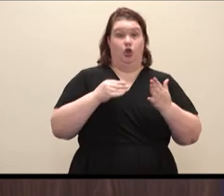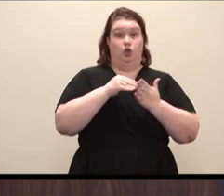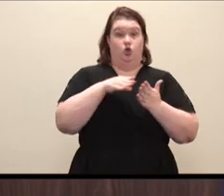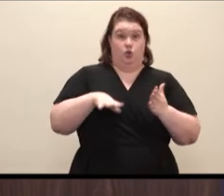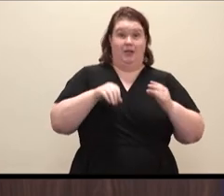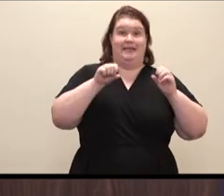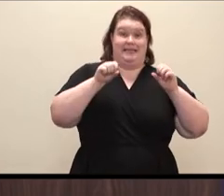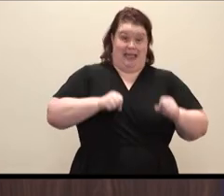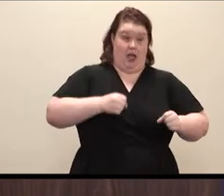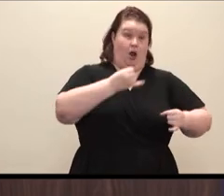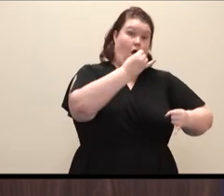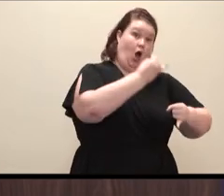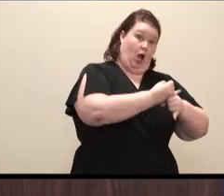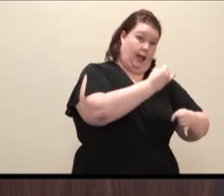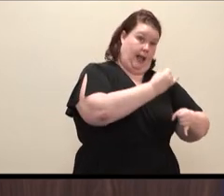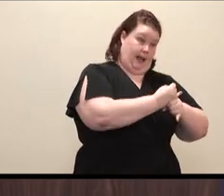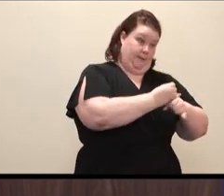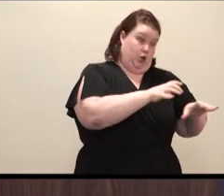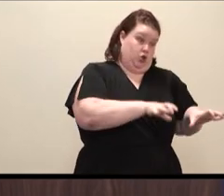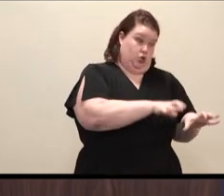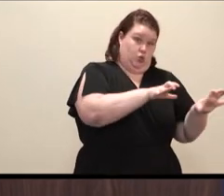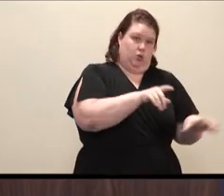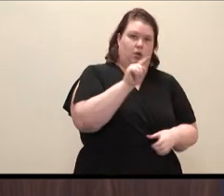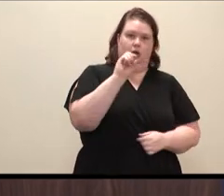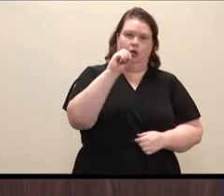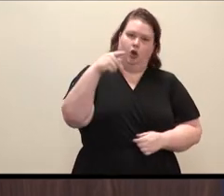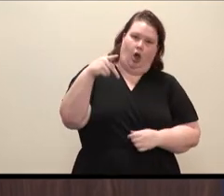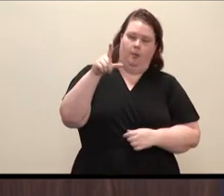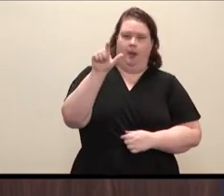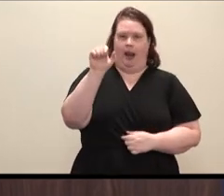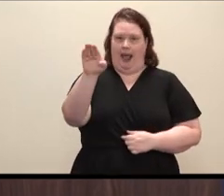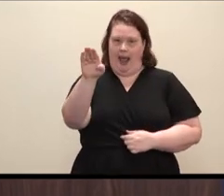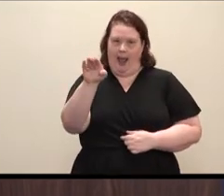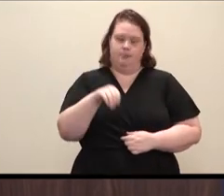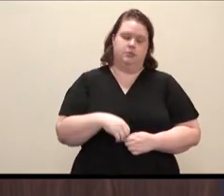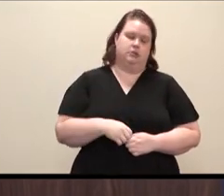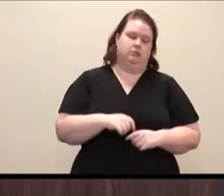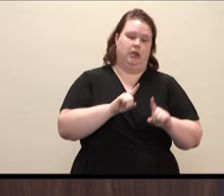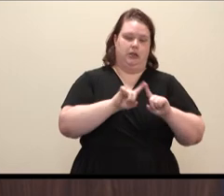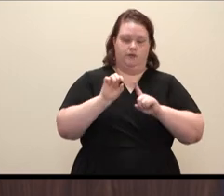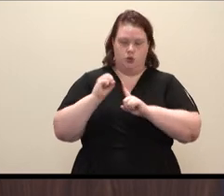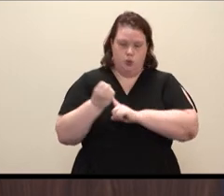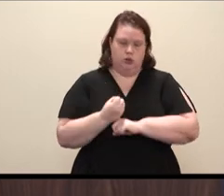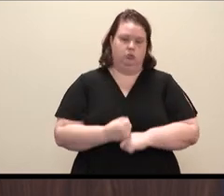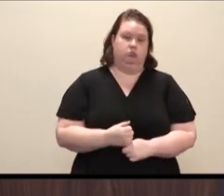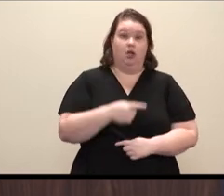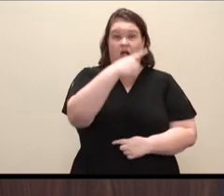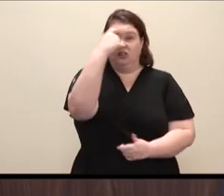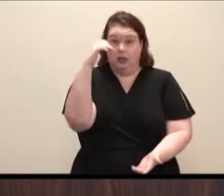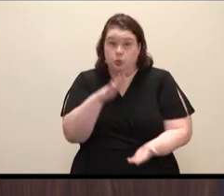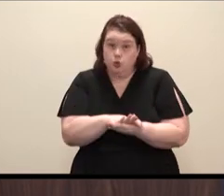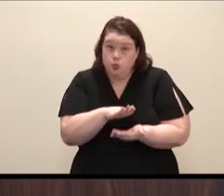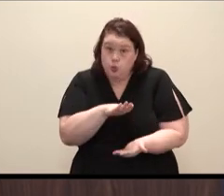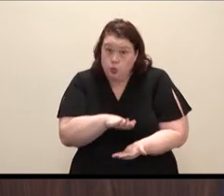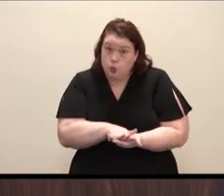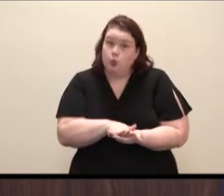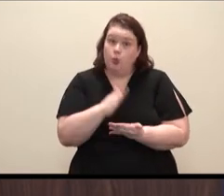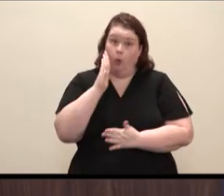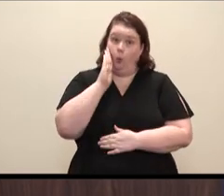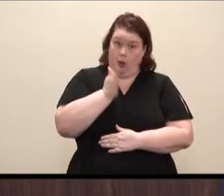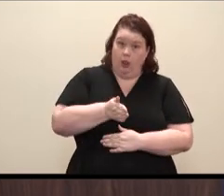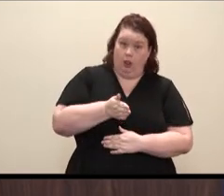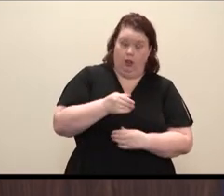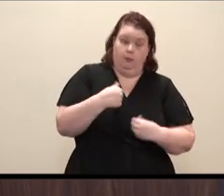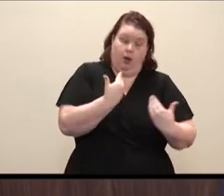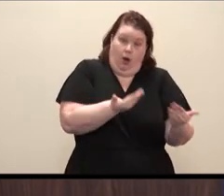on campus, in our top labs, in different situations. We'll have summer school, of course, where they can